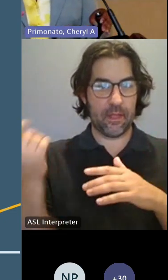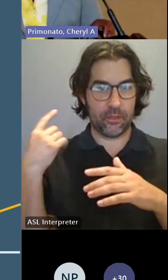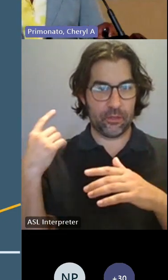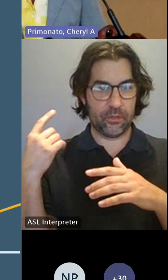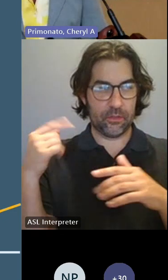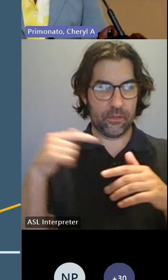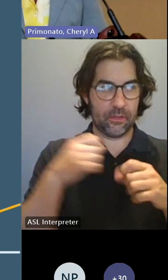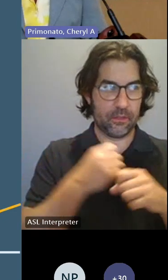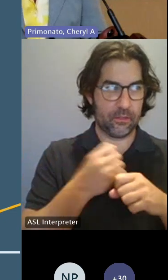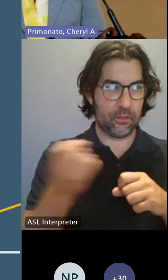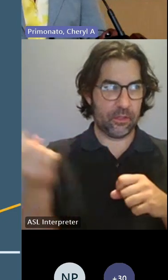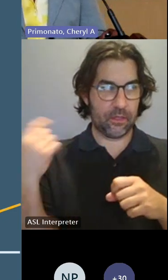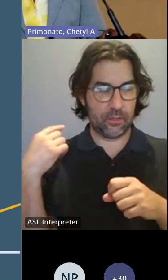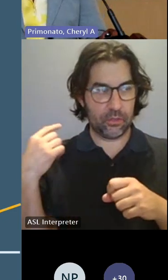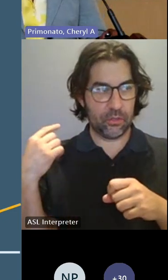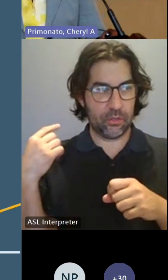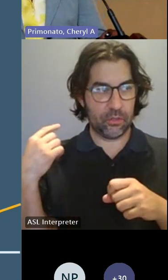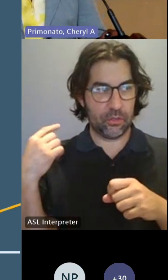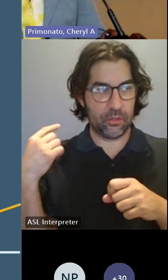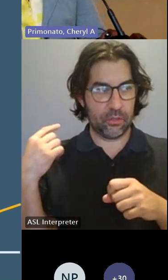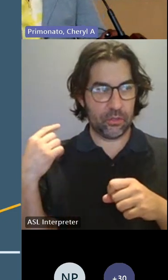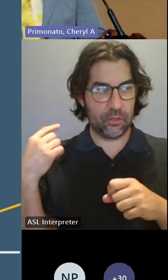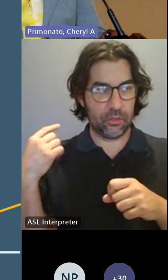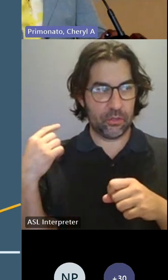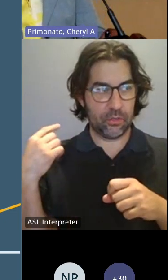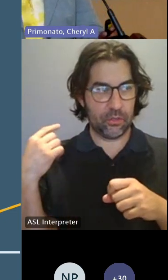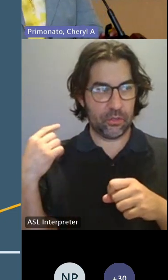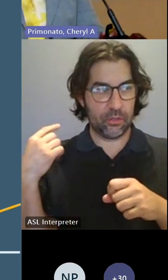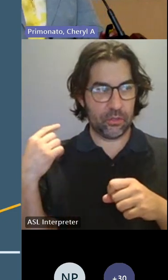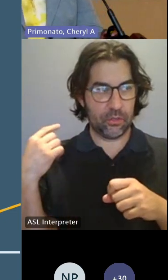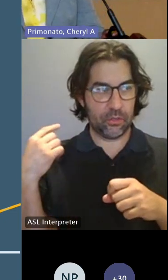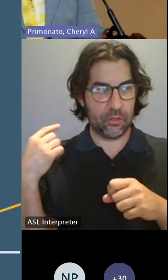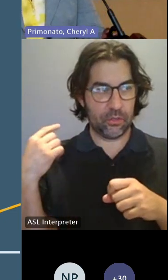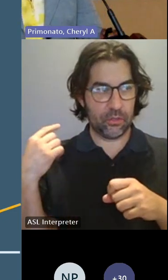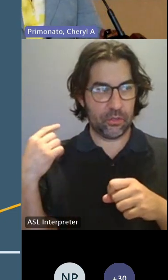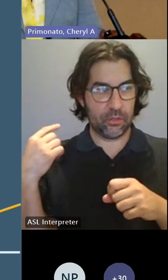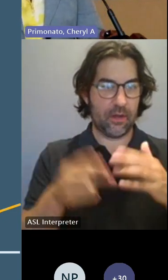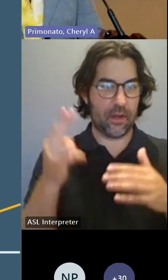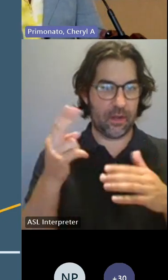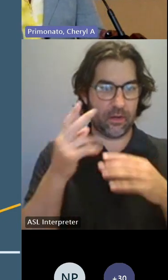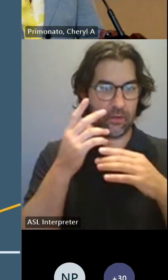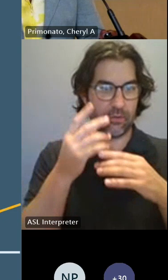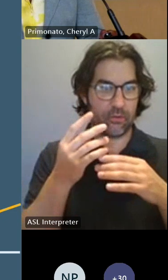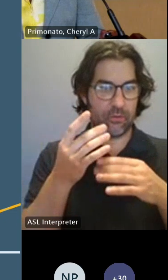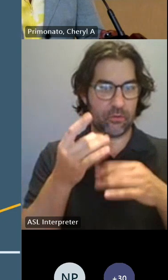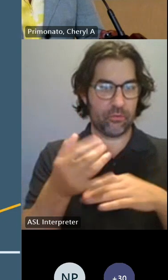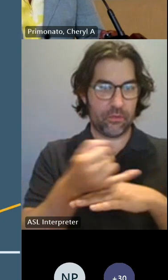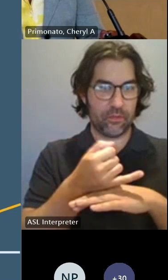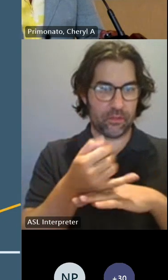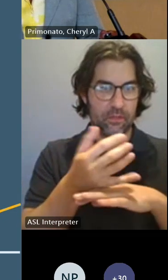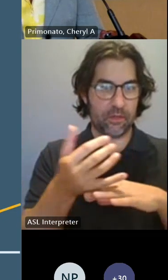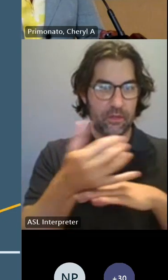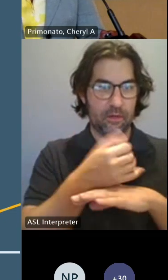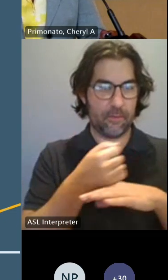this year, primarily due to higher fares and higher interest income.